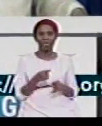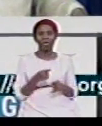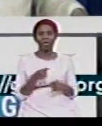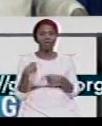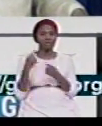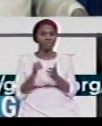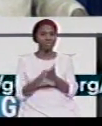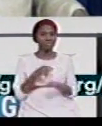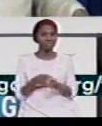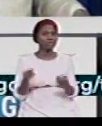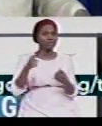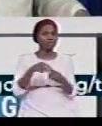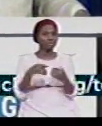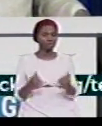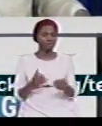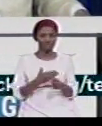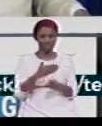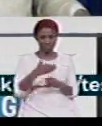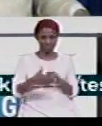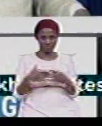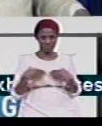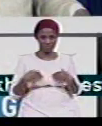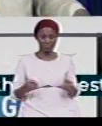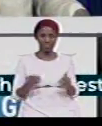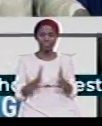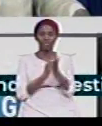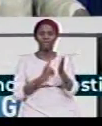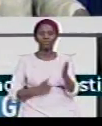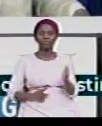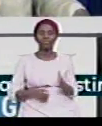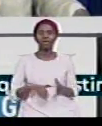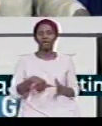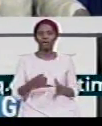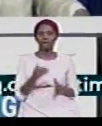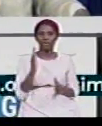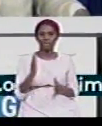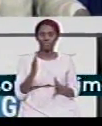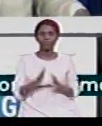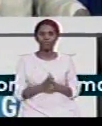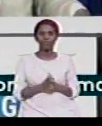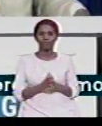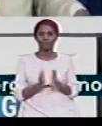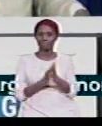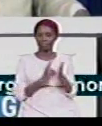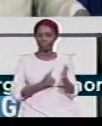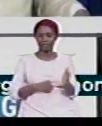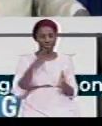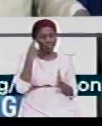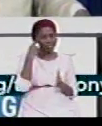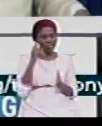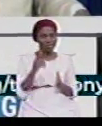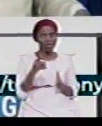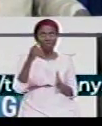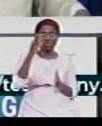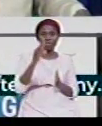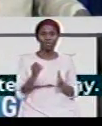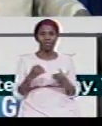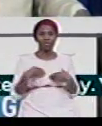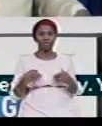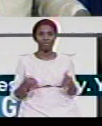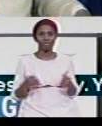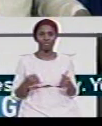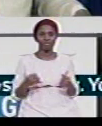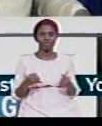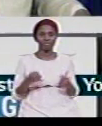whole. Praise the Lord. Sister Mariam, praise the Lord for God's healing. She's been having